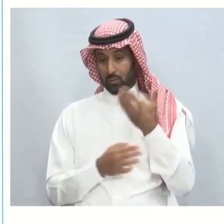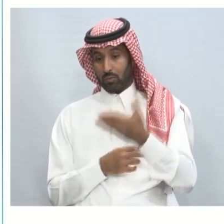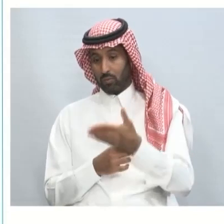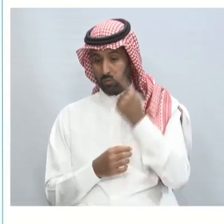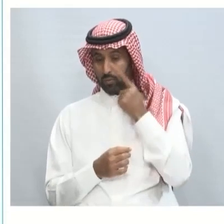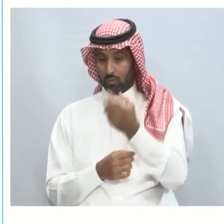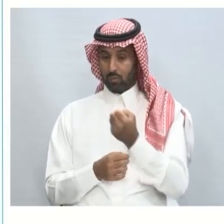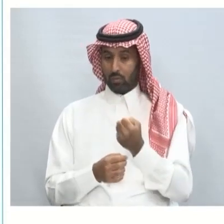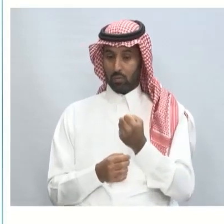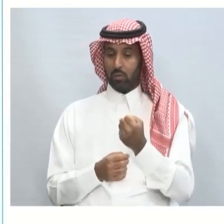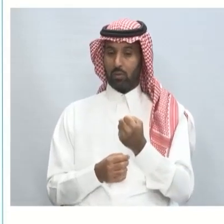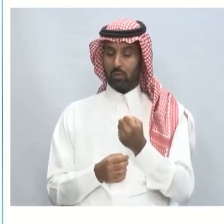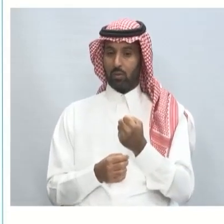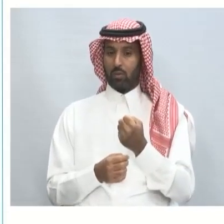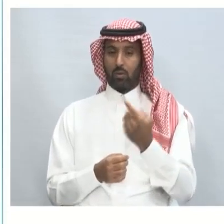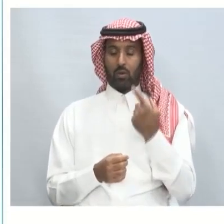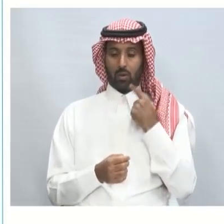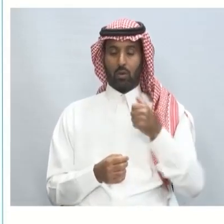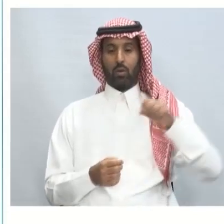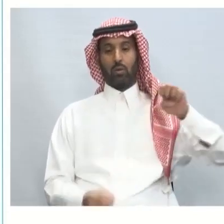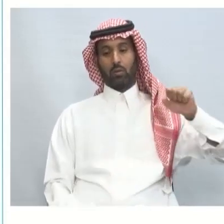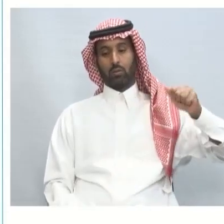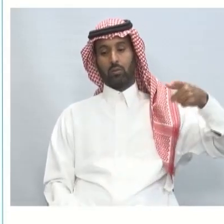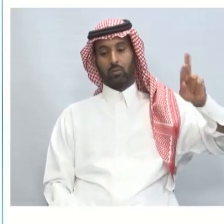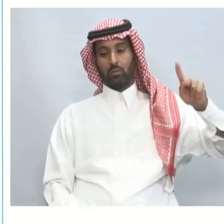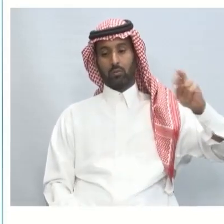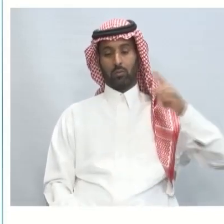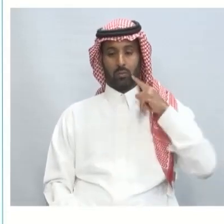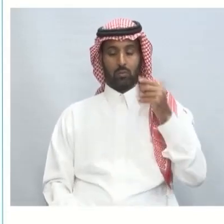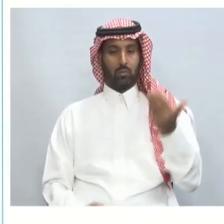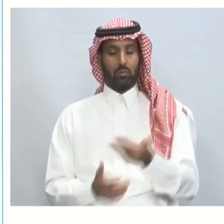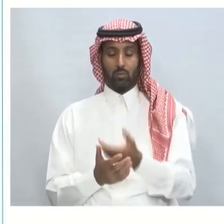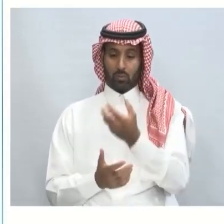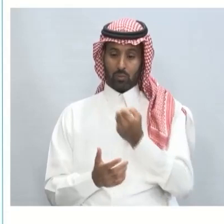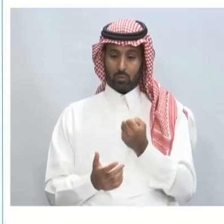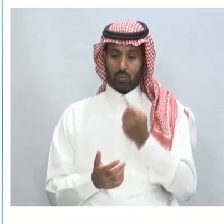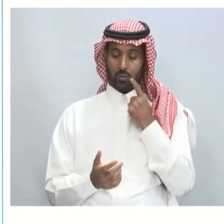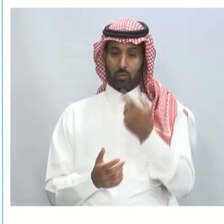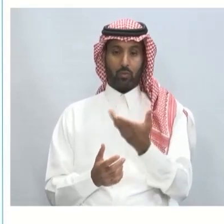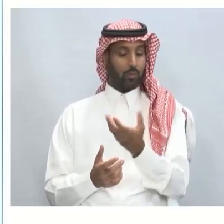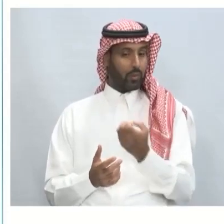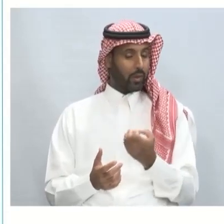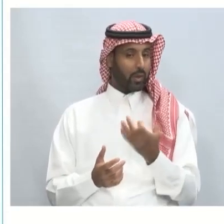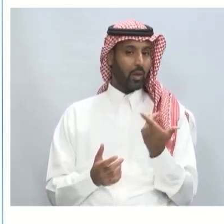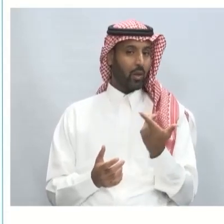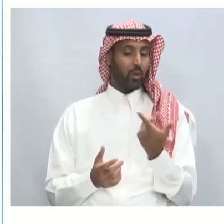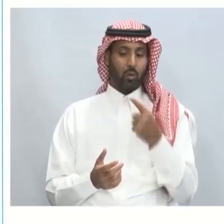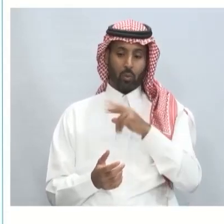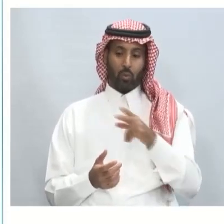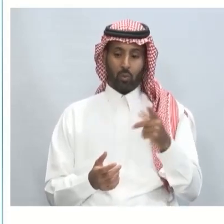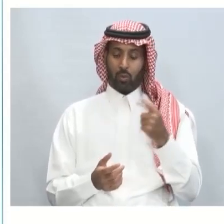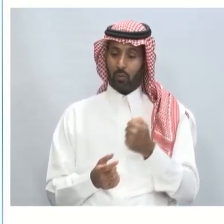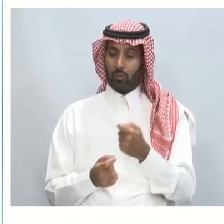to earn? To earn, the word earn here is the key to the answer. To earn, to get something. So what kind